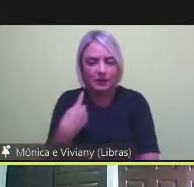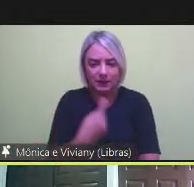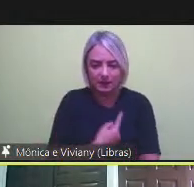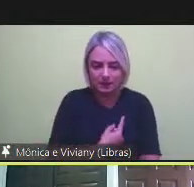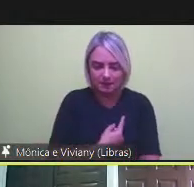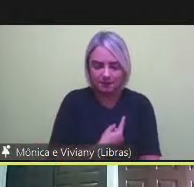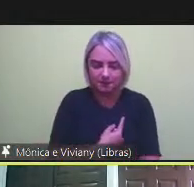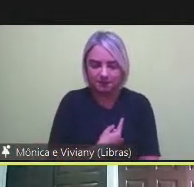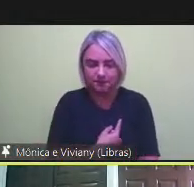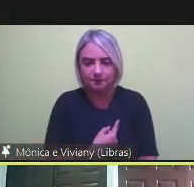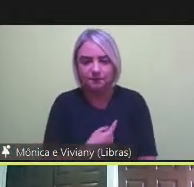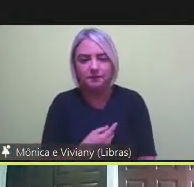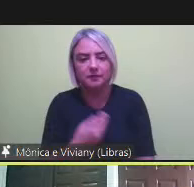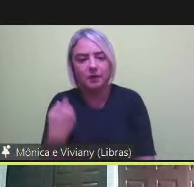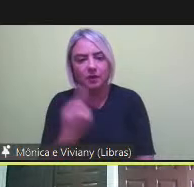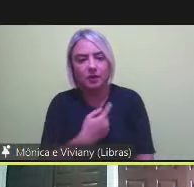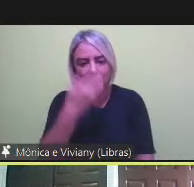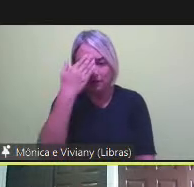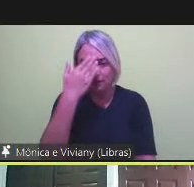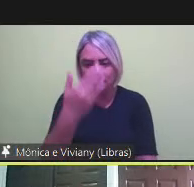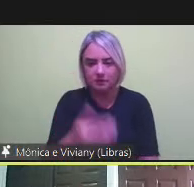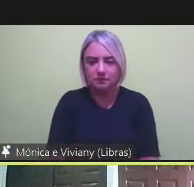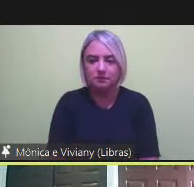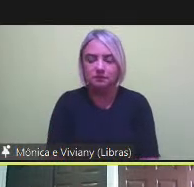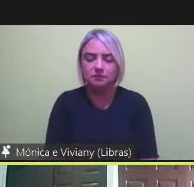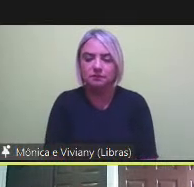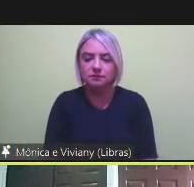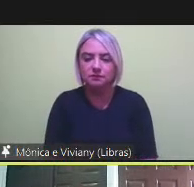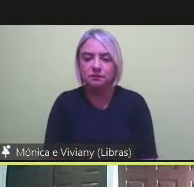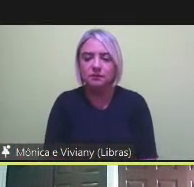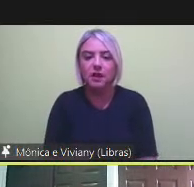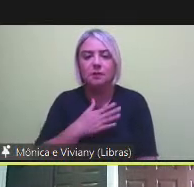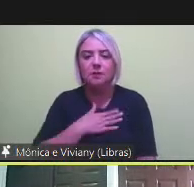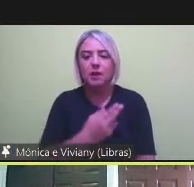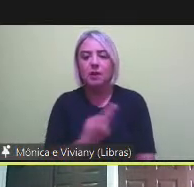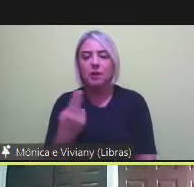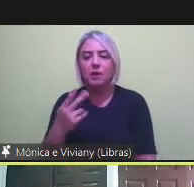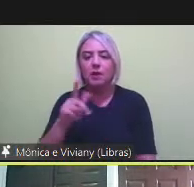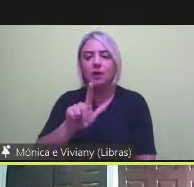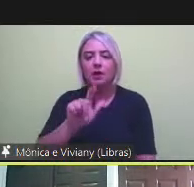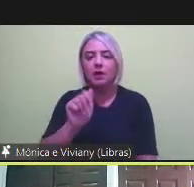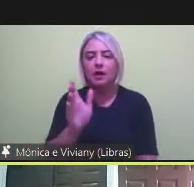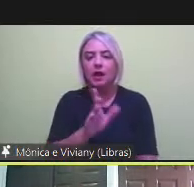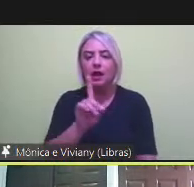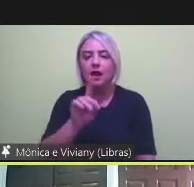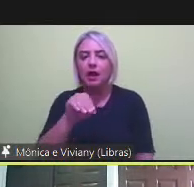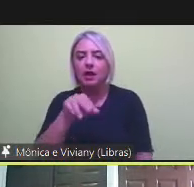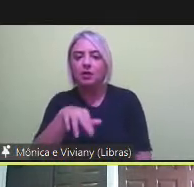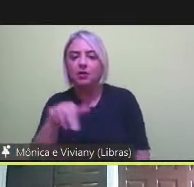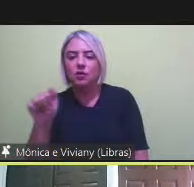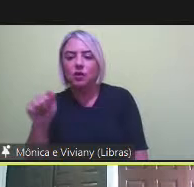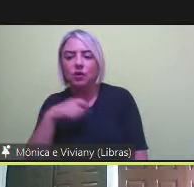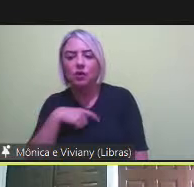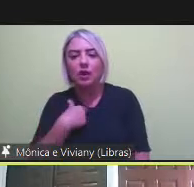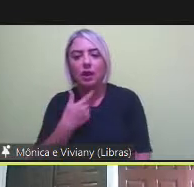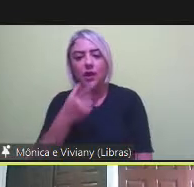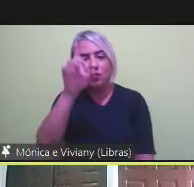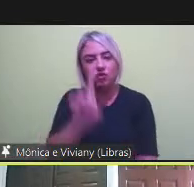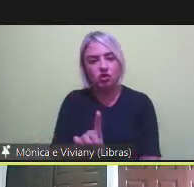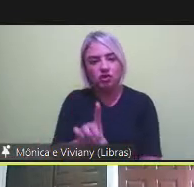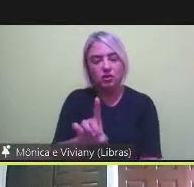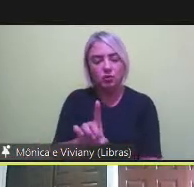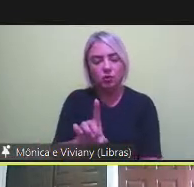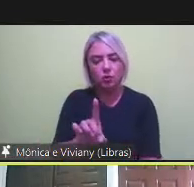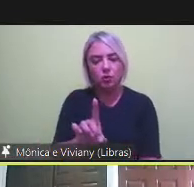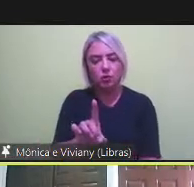that. So my name is LaDonna Galston. I'm the Acting Director of the Health Education Division at the Ministry of